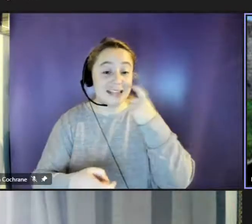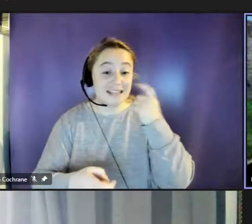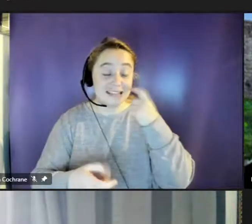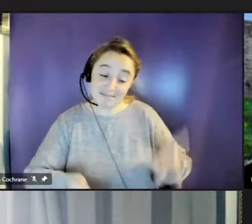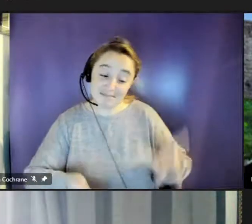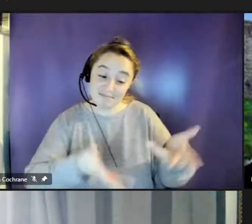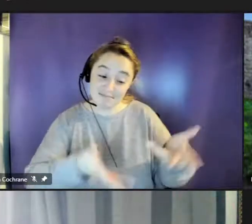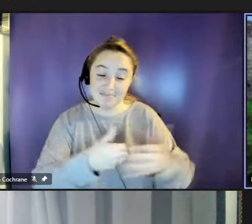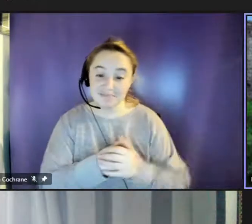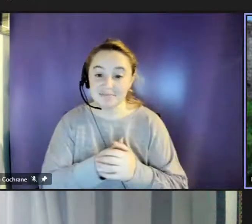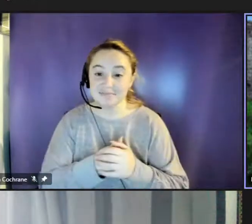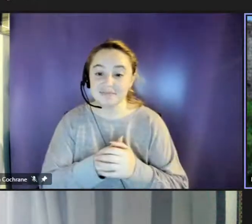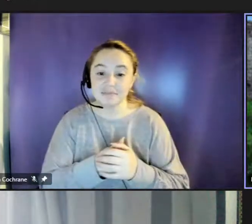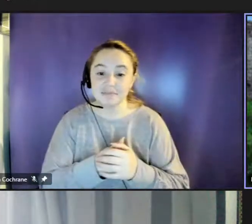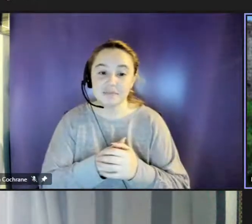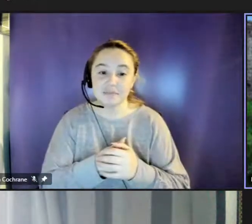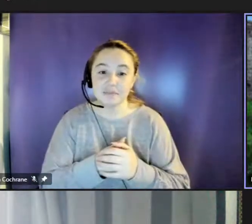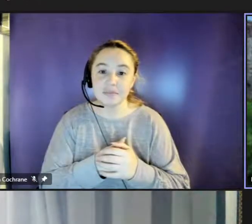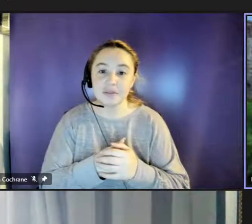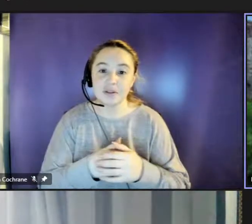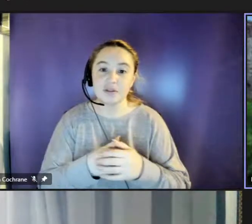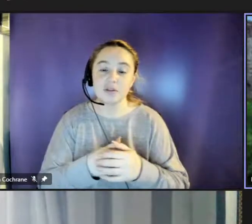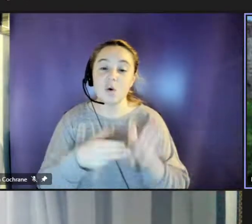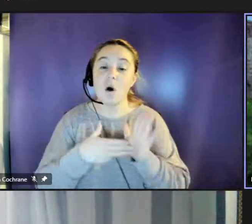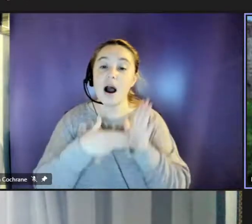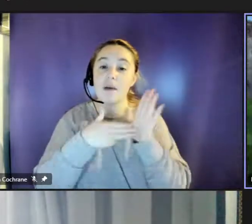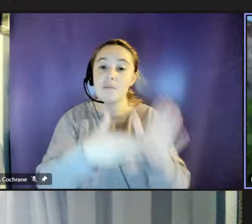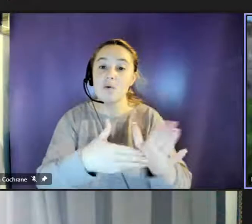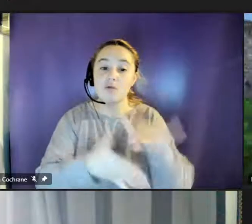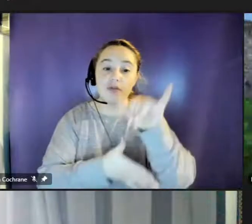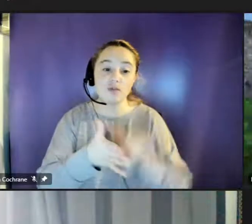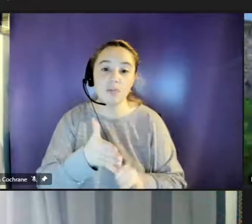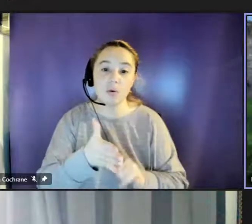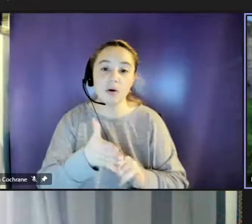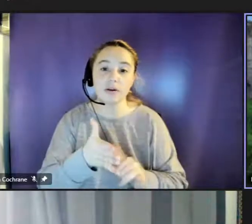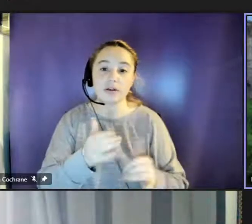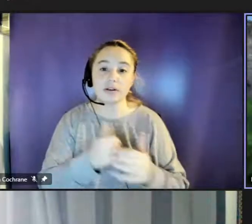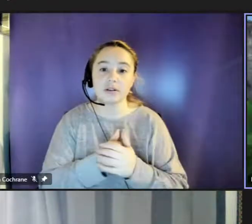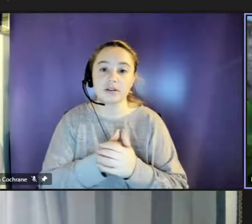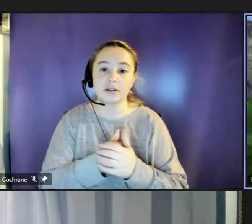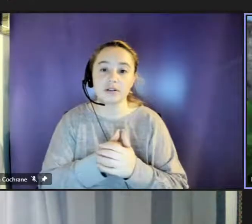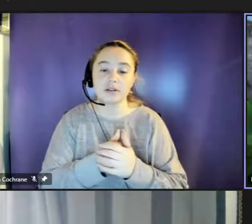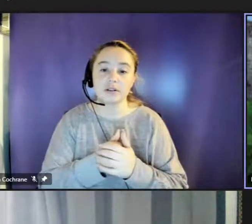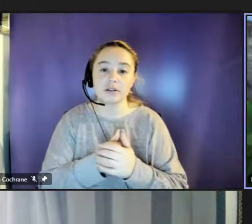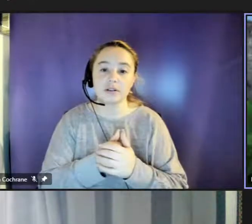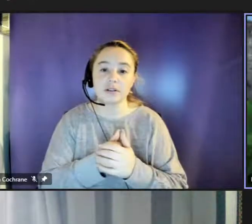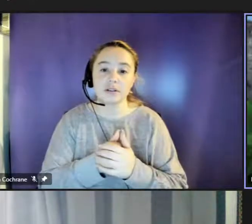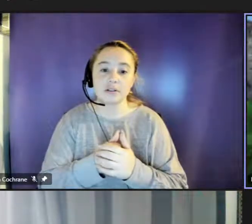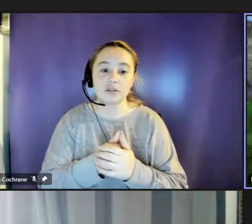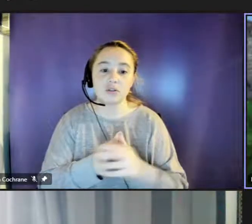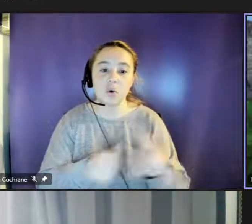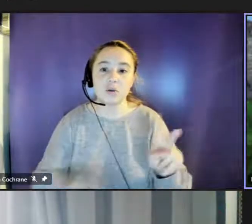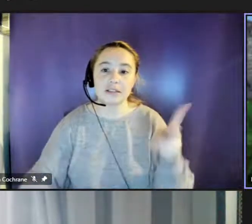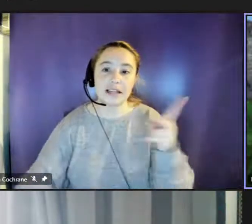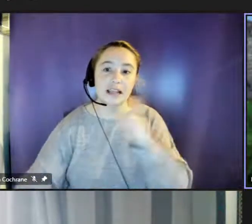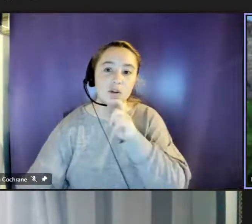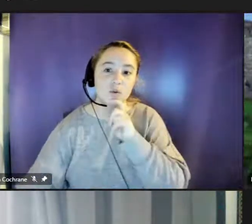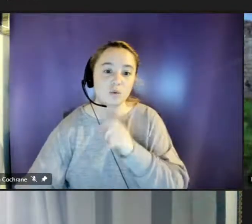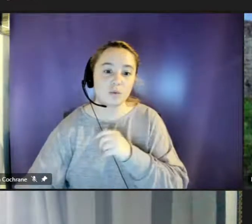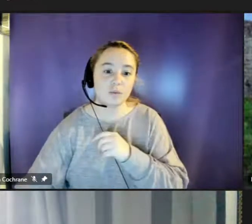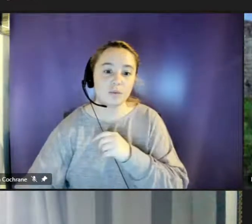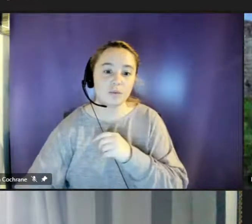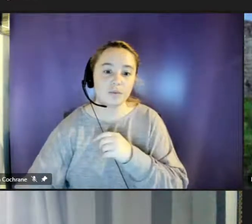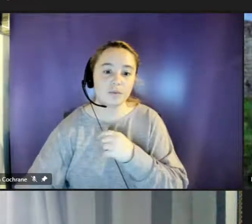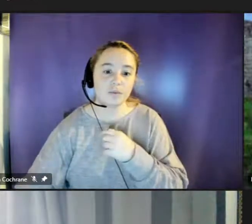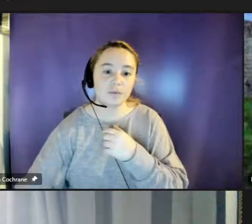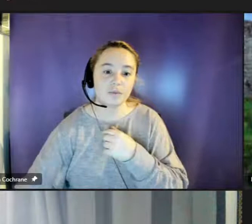Can I move this report to approve this report? Can I have a seconder, please?